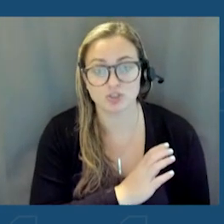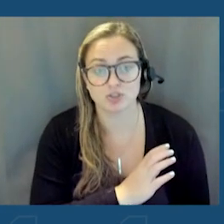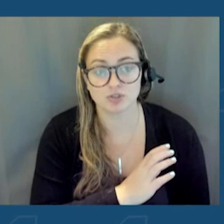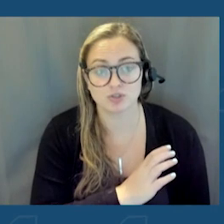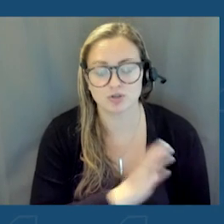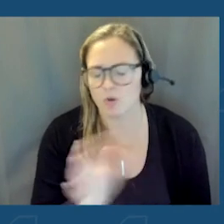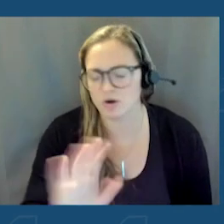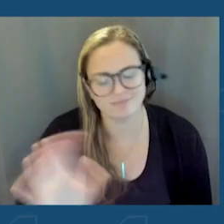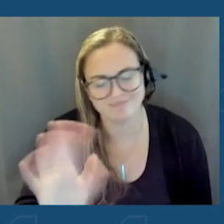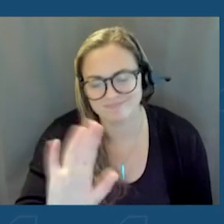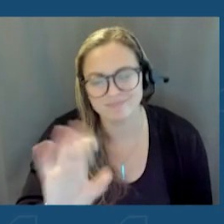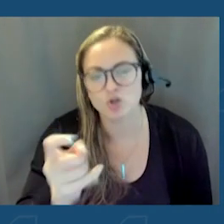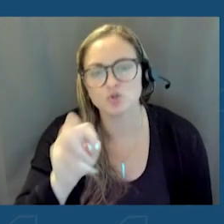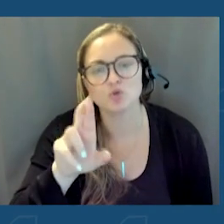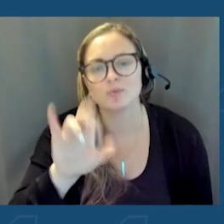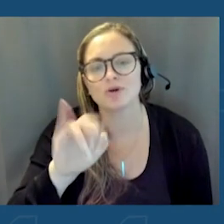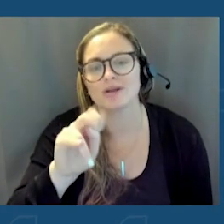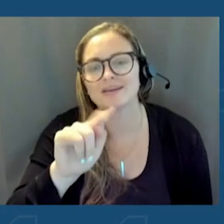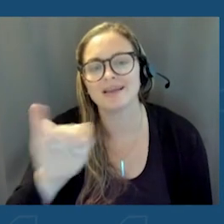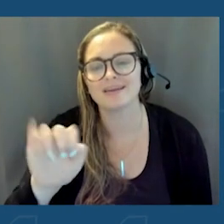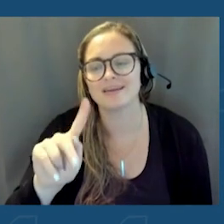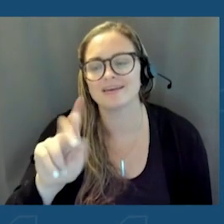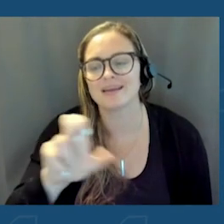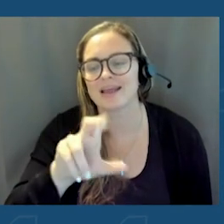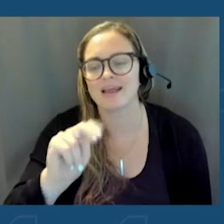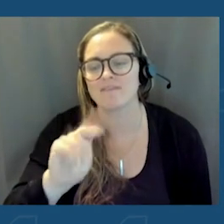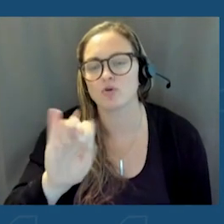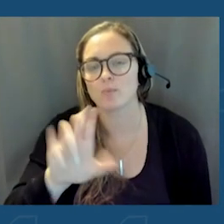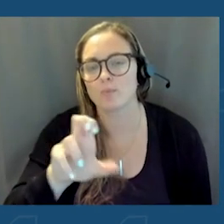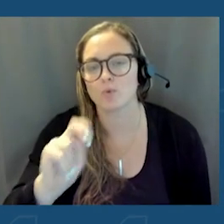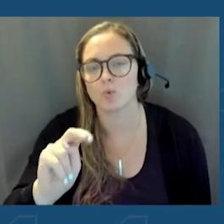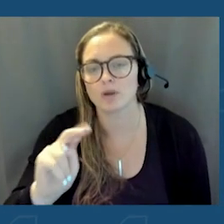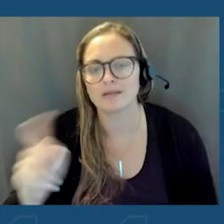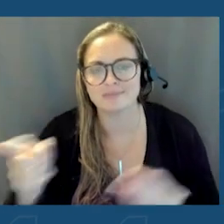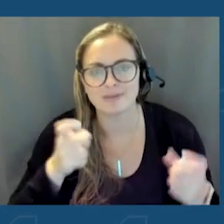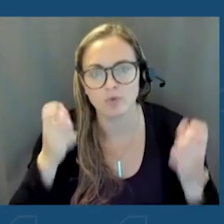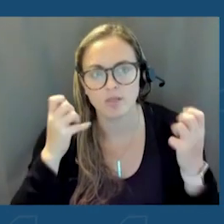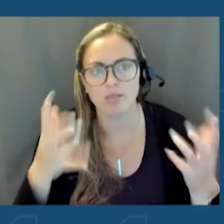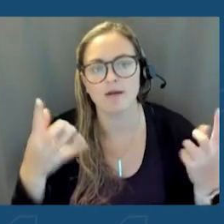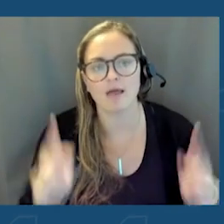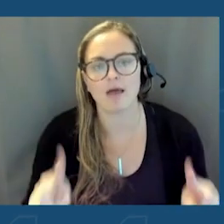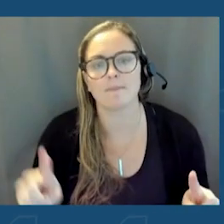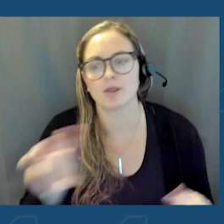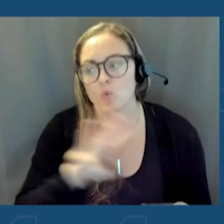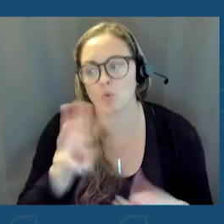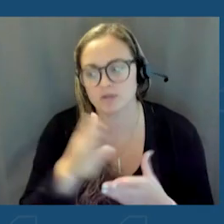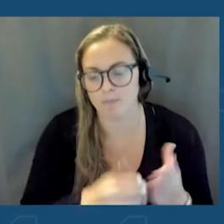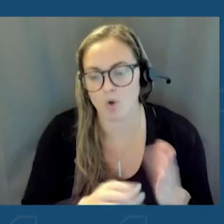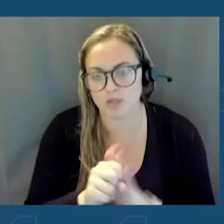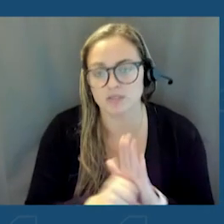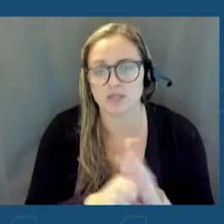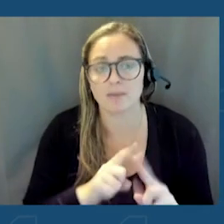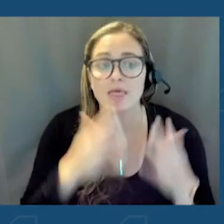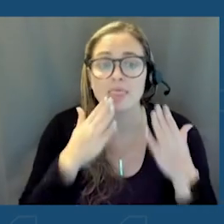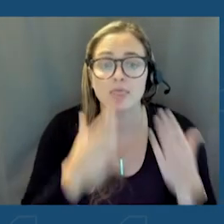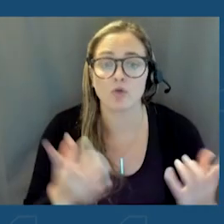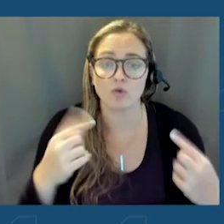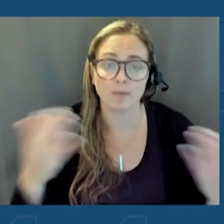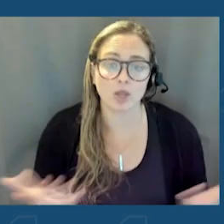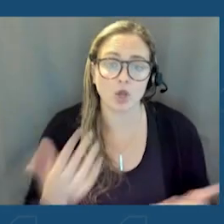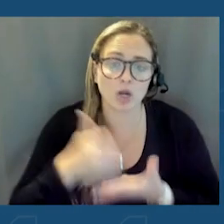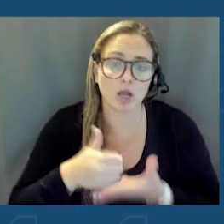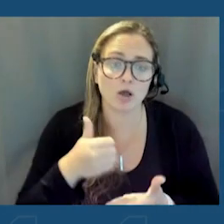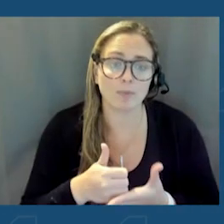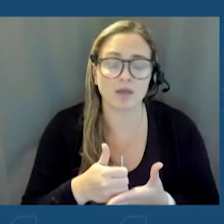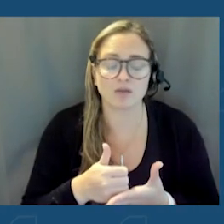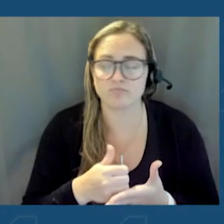our superintendent, Kevin Bruin, who's having to deal with a lot what's happening in the western part of the state. But I thank you for being here and helping spearhead